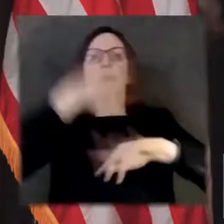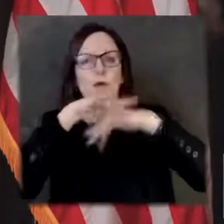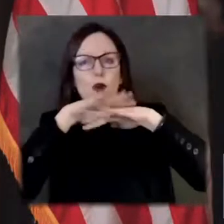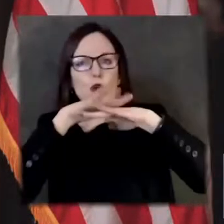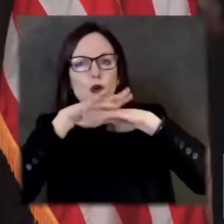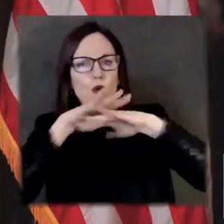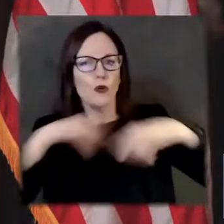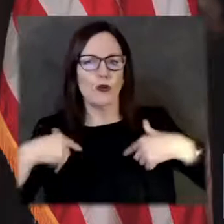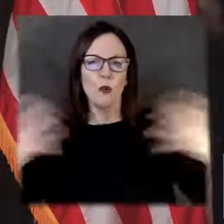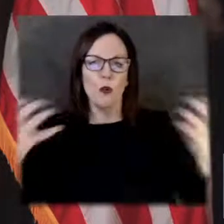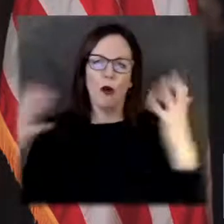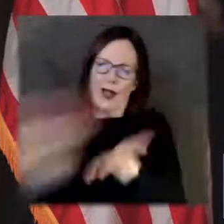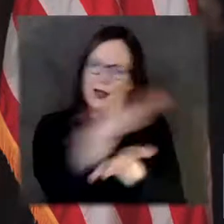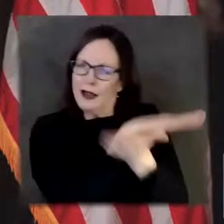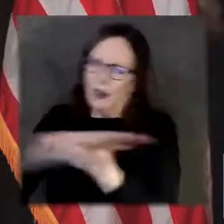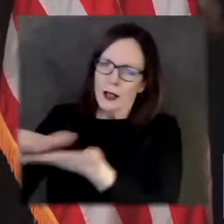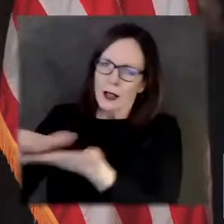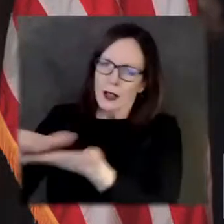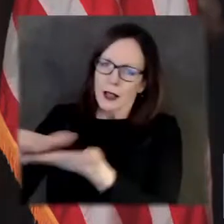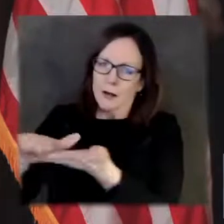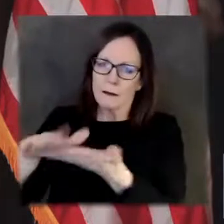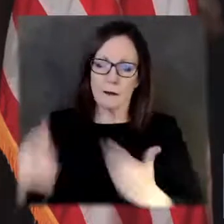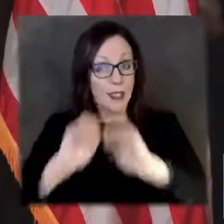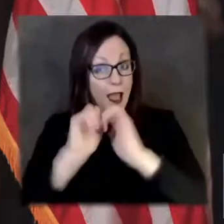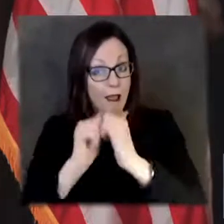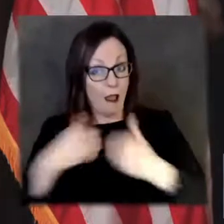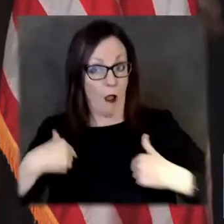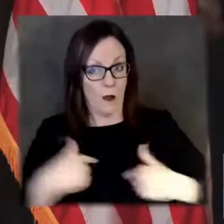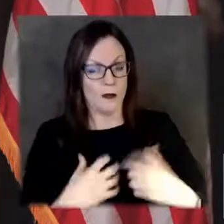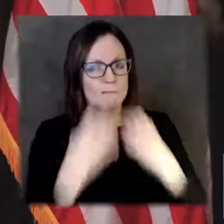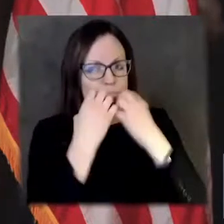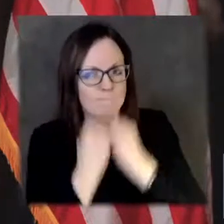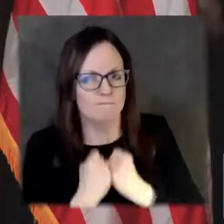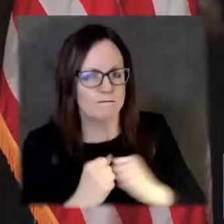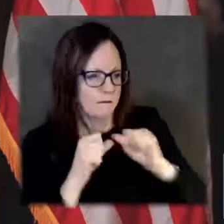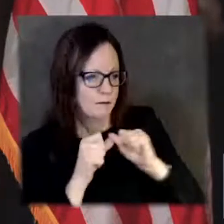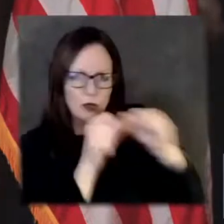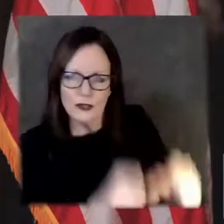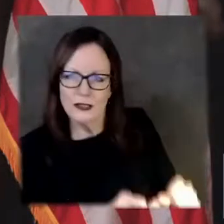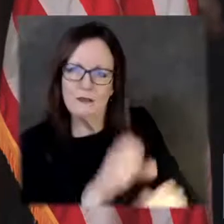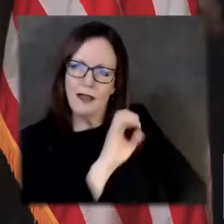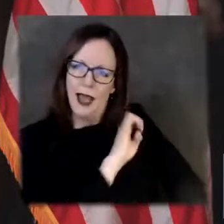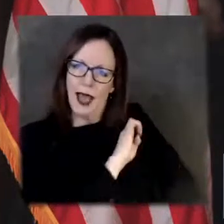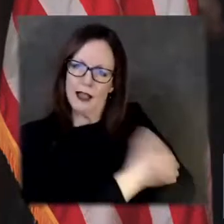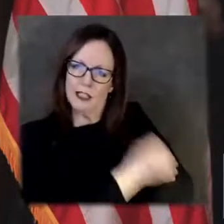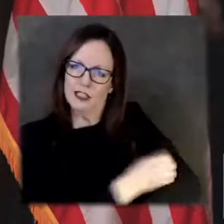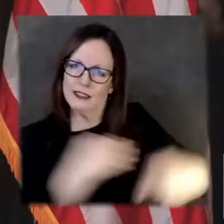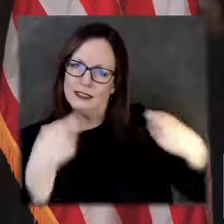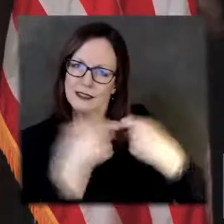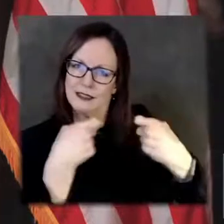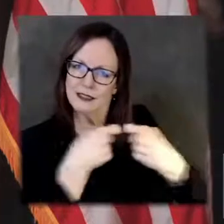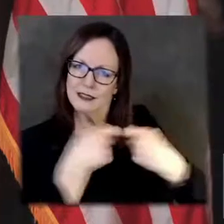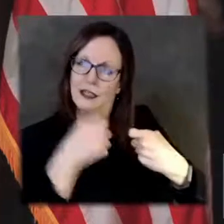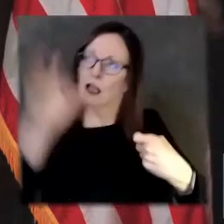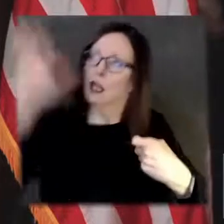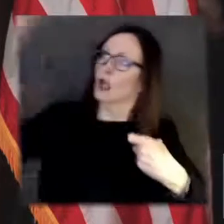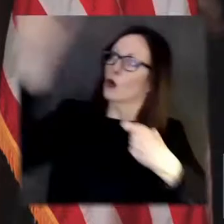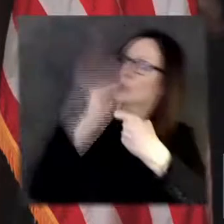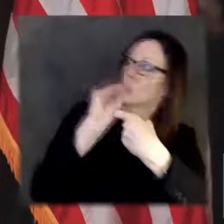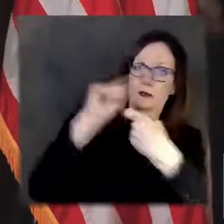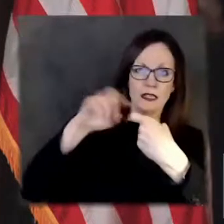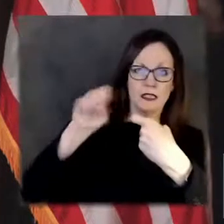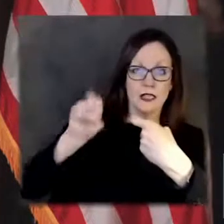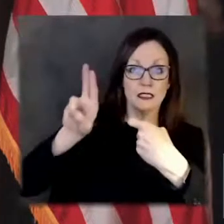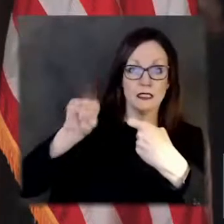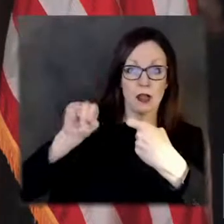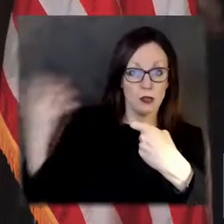we take necessary and immediate steps to address energy production and efficiency. So we're going to double the